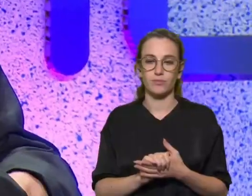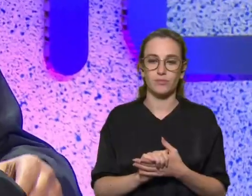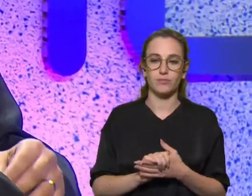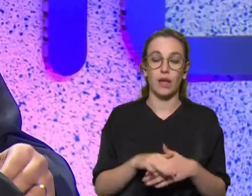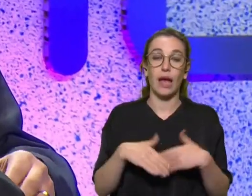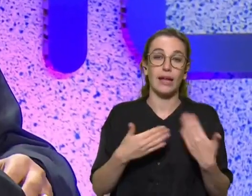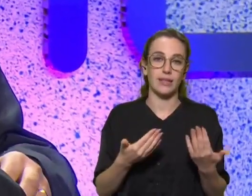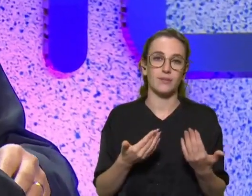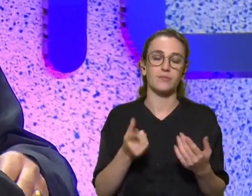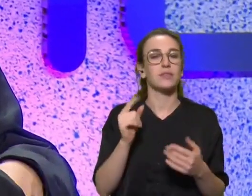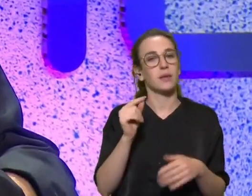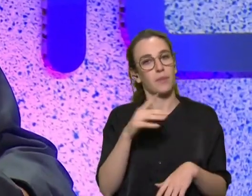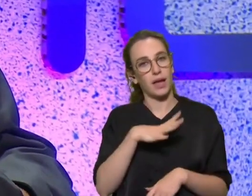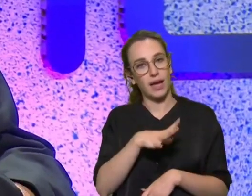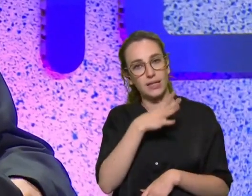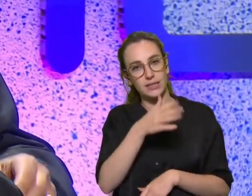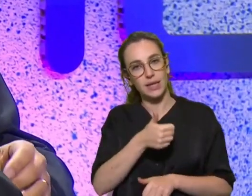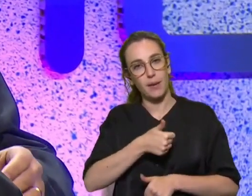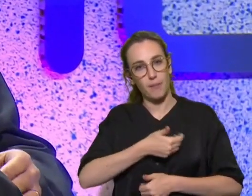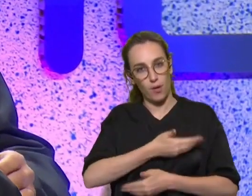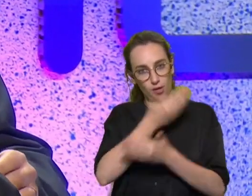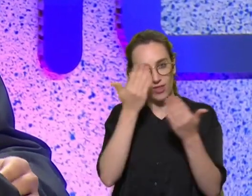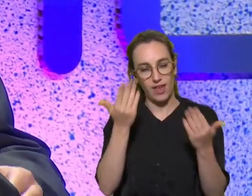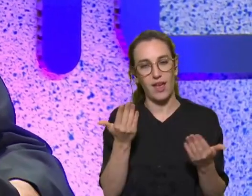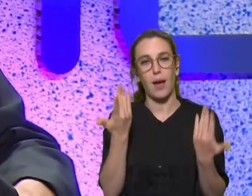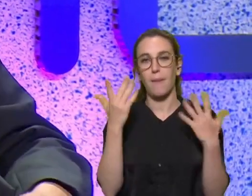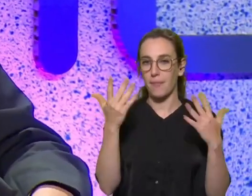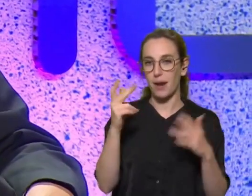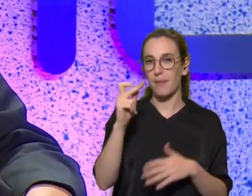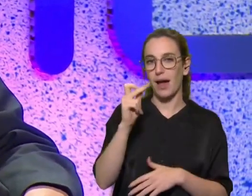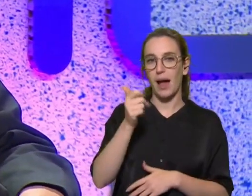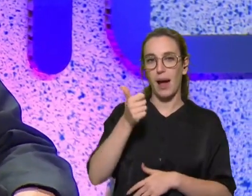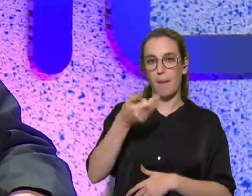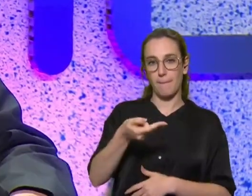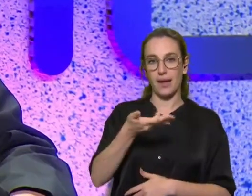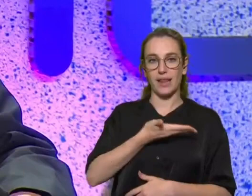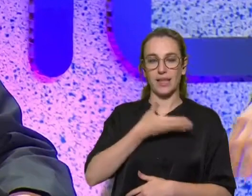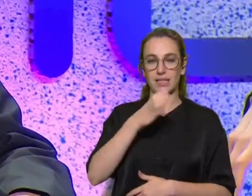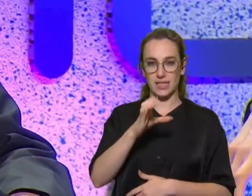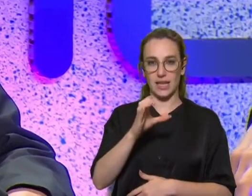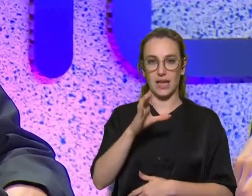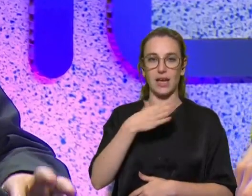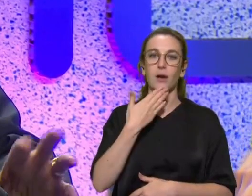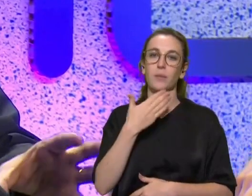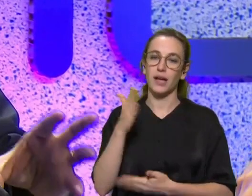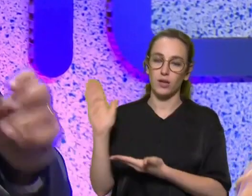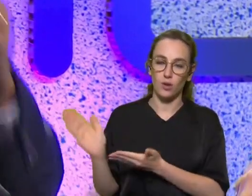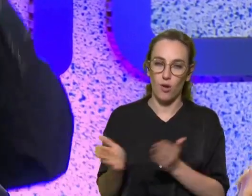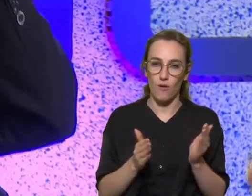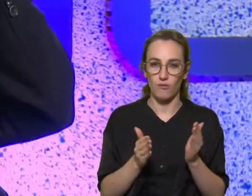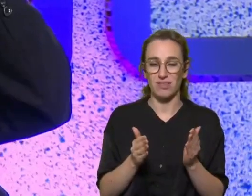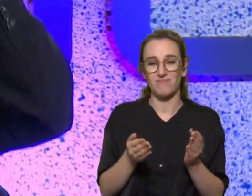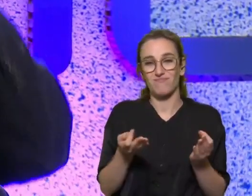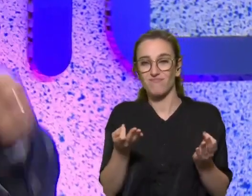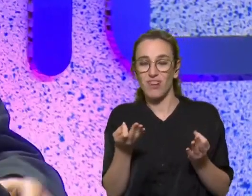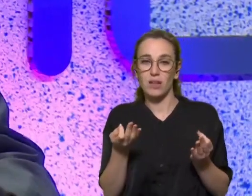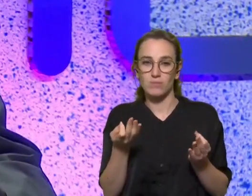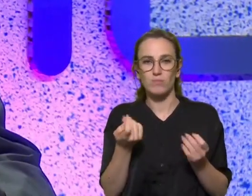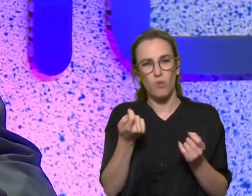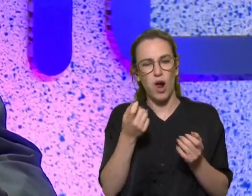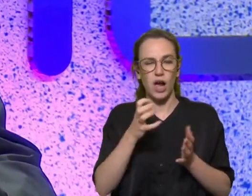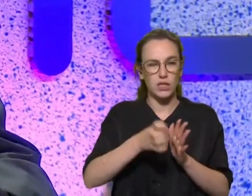web? I would like to say good morning to everybody and congratulate APDC and thank you for the invitation to be here. Now